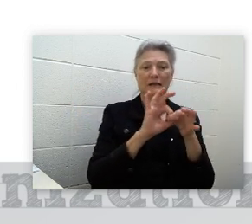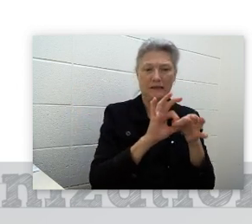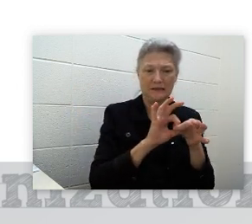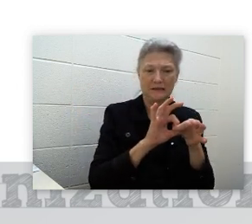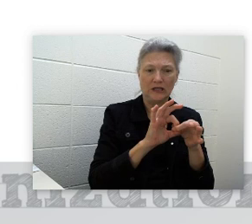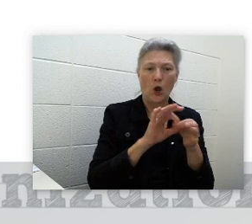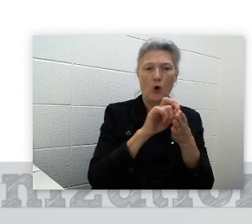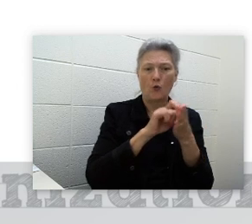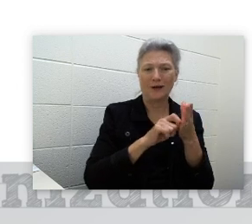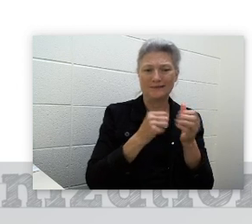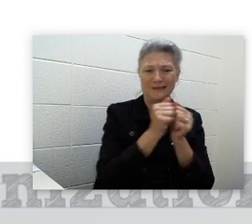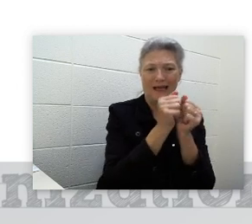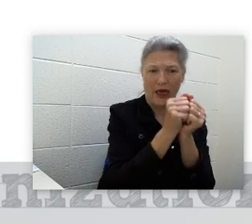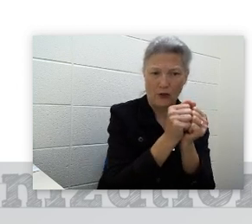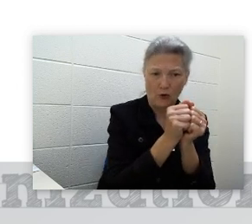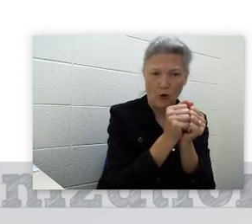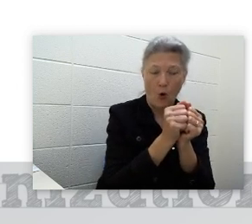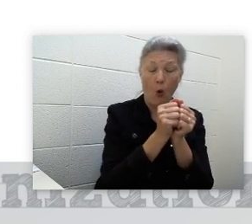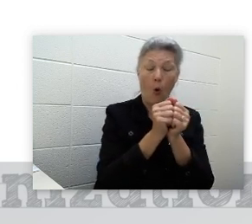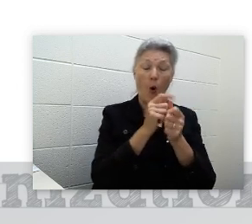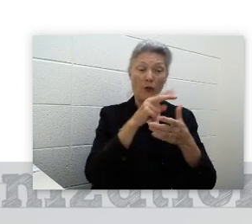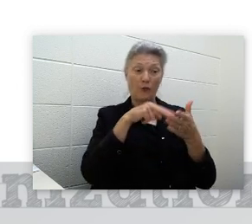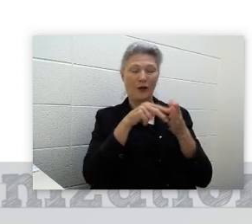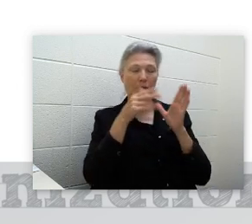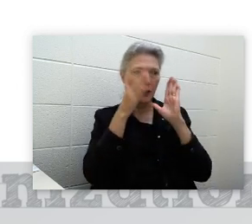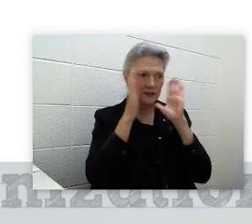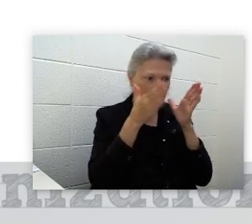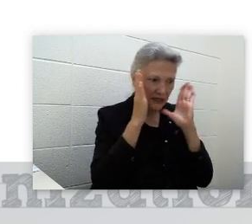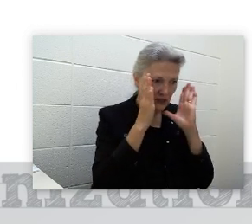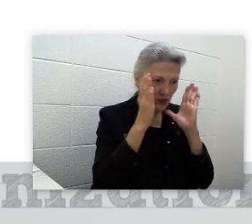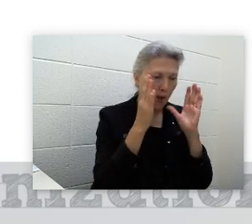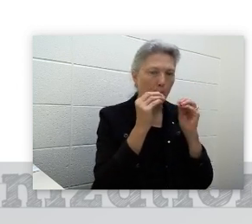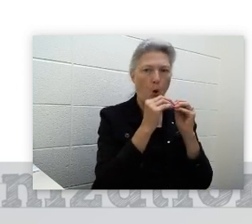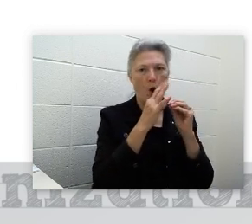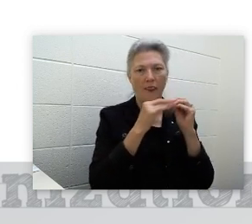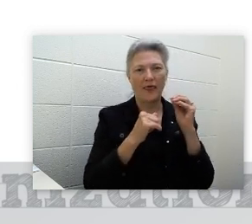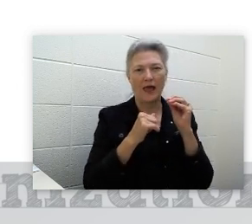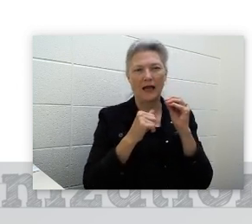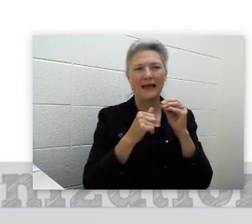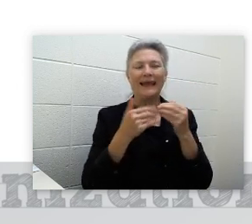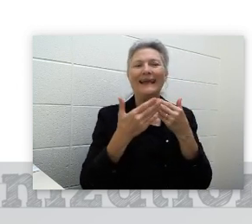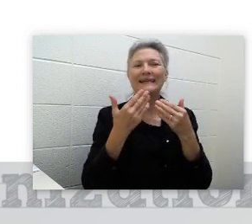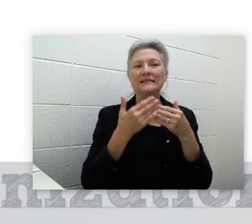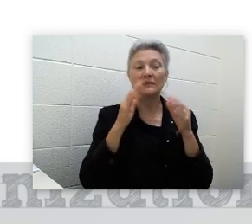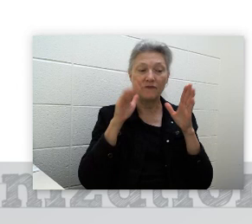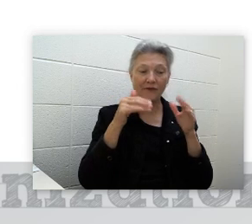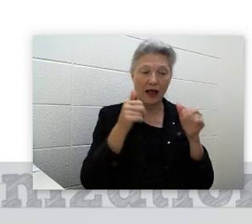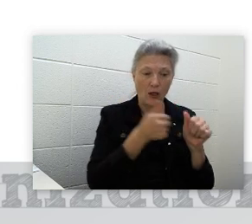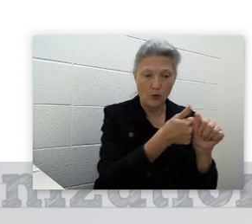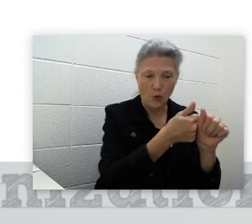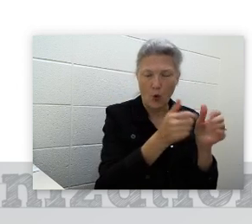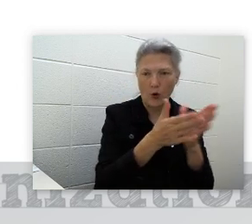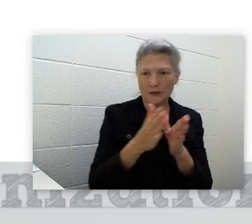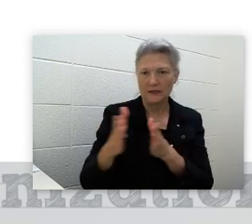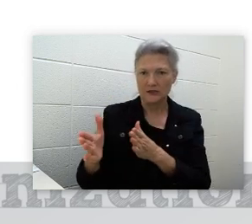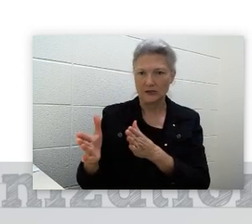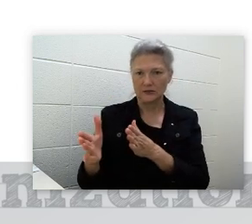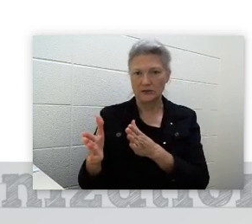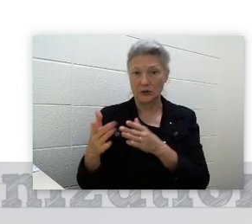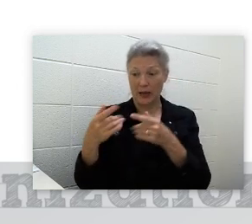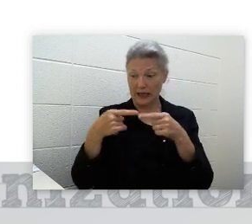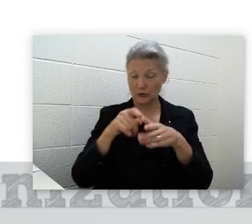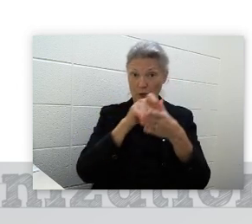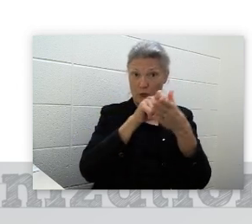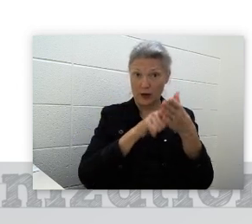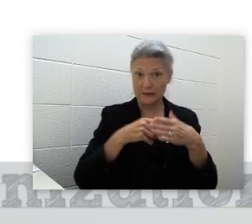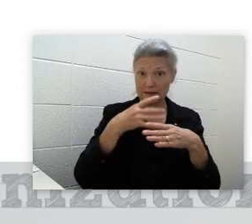piece together or holds a reader's attention better than a sturdy, easy to follow organization. So as we write